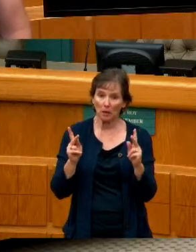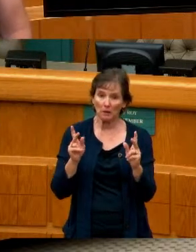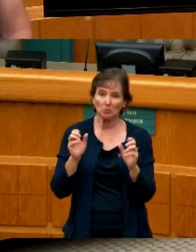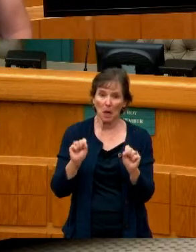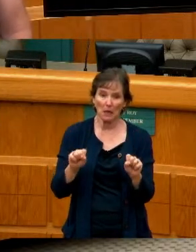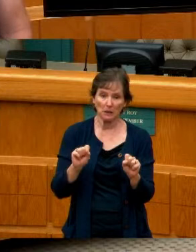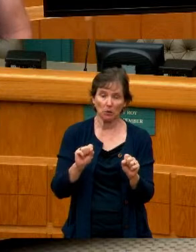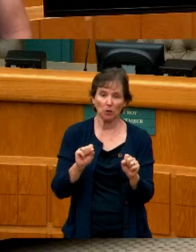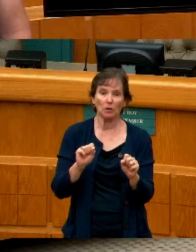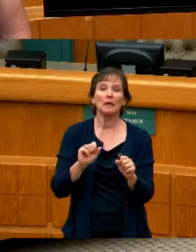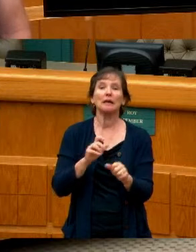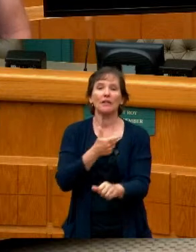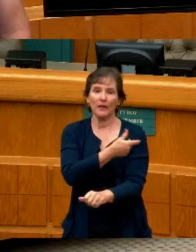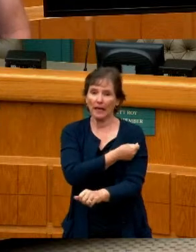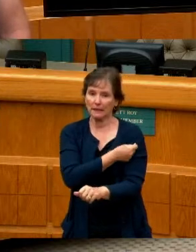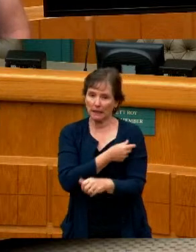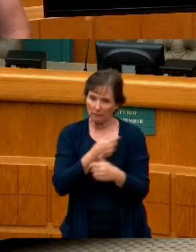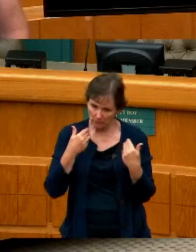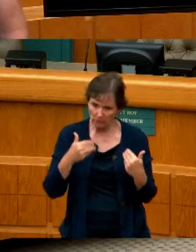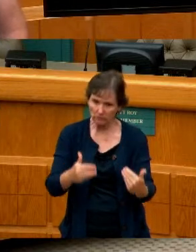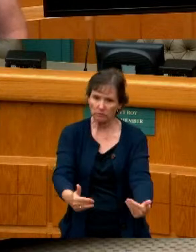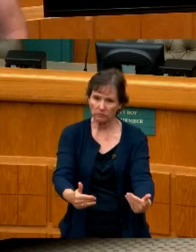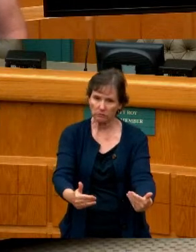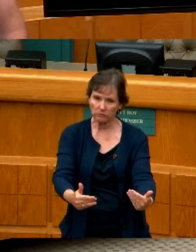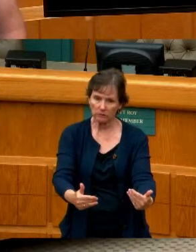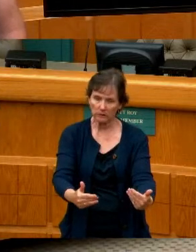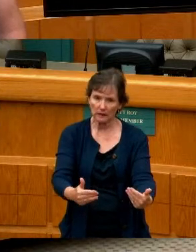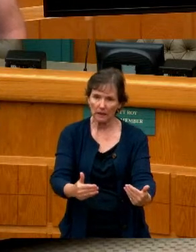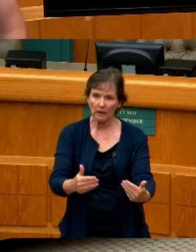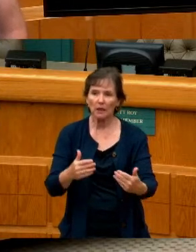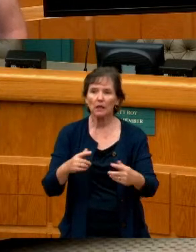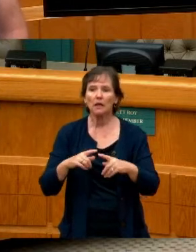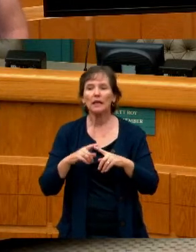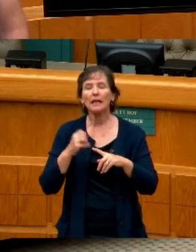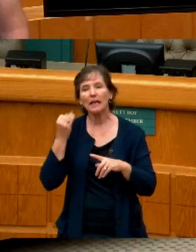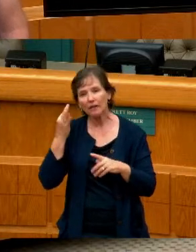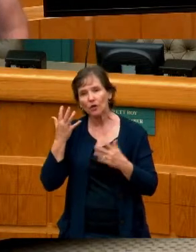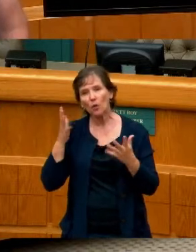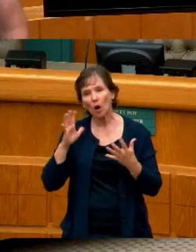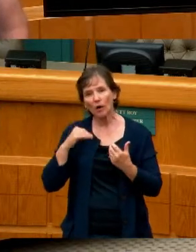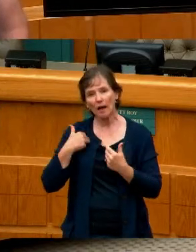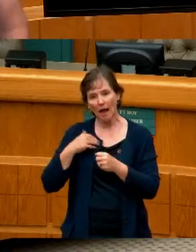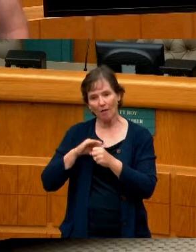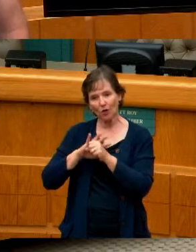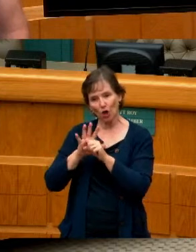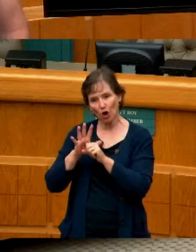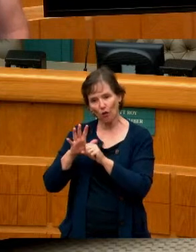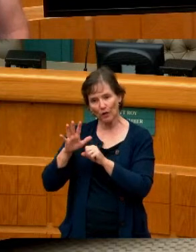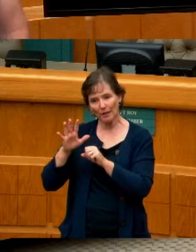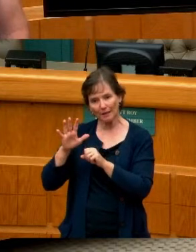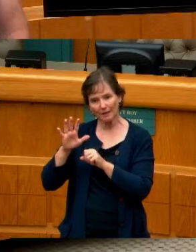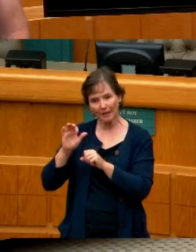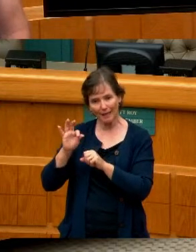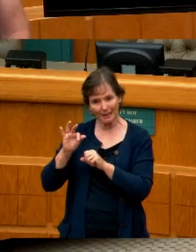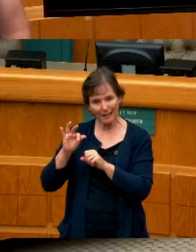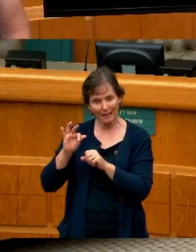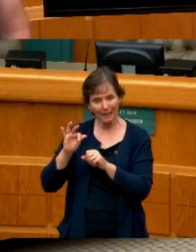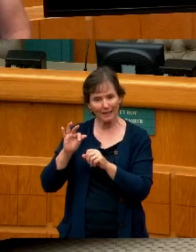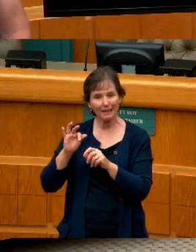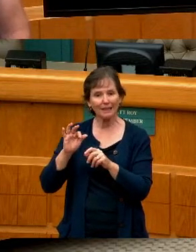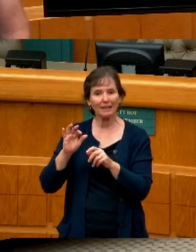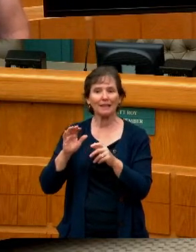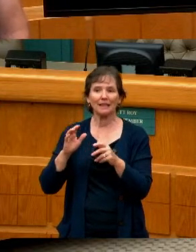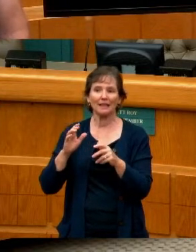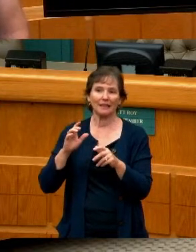hope that we can encourage as many people as possible to get vaccinated, because we know with any pandemic, your best defense is